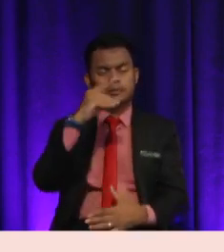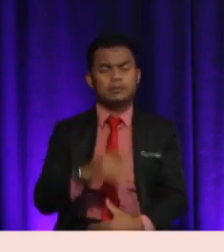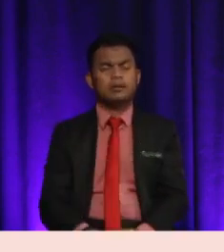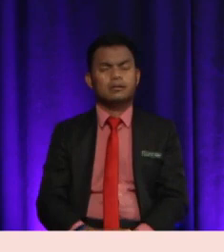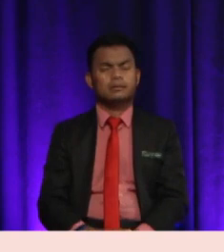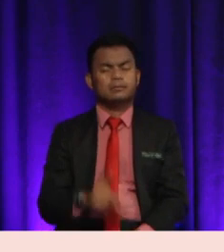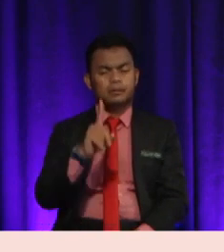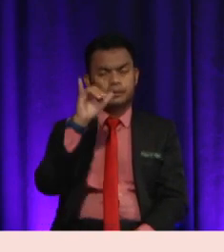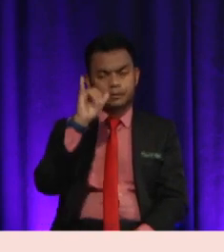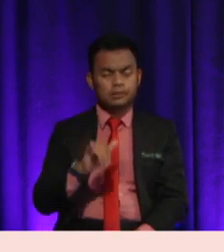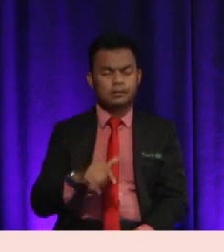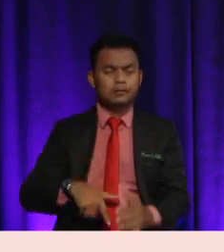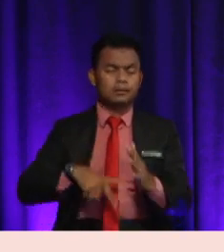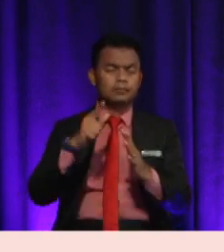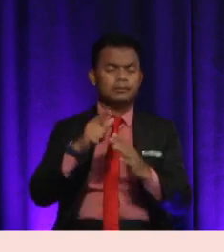to the answer we have spotted?